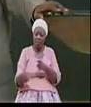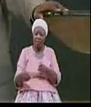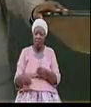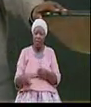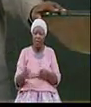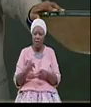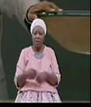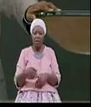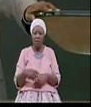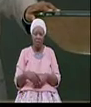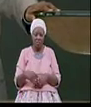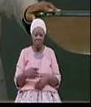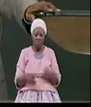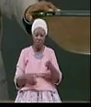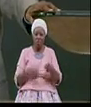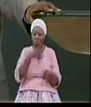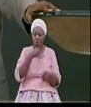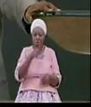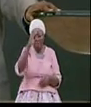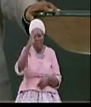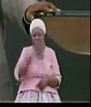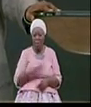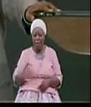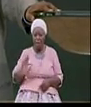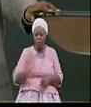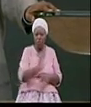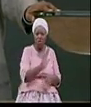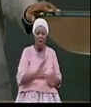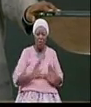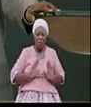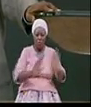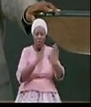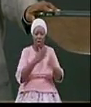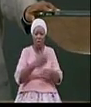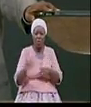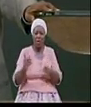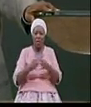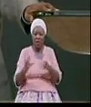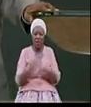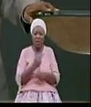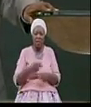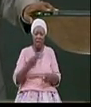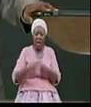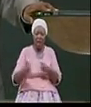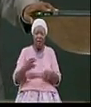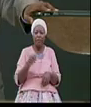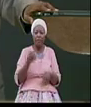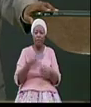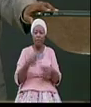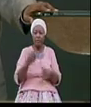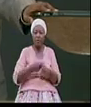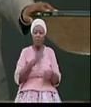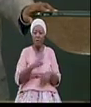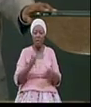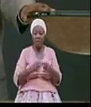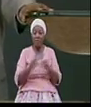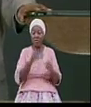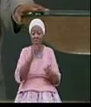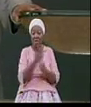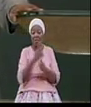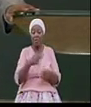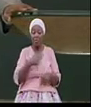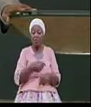man, I'll push him off and take the knife from him. If he's not careful, I'll use the knife on him. When